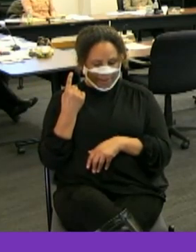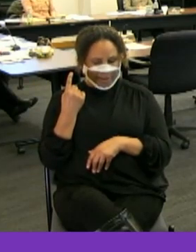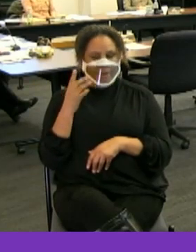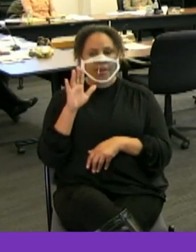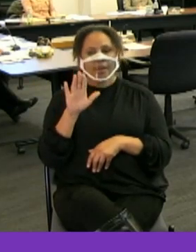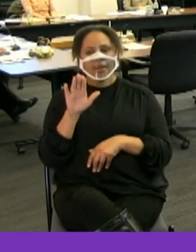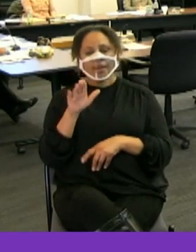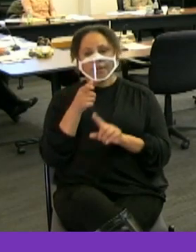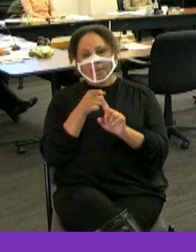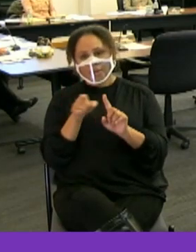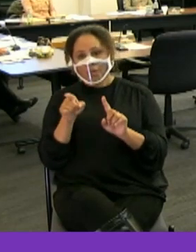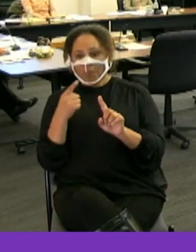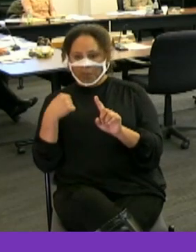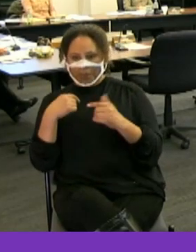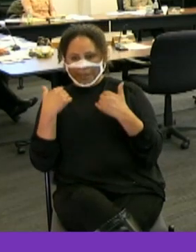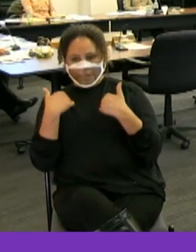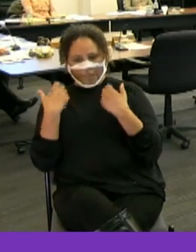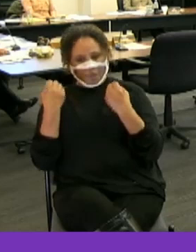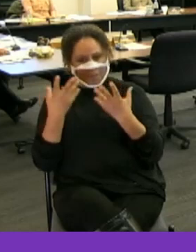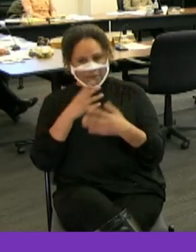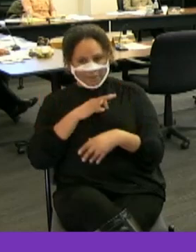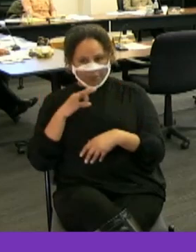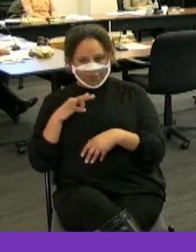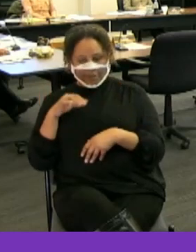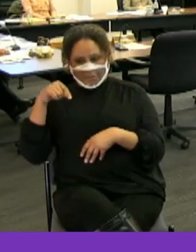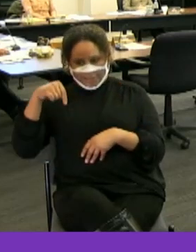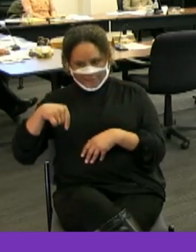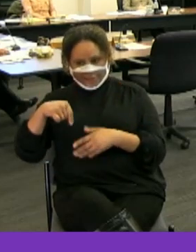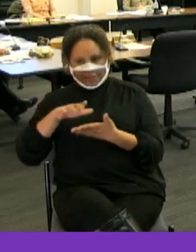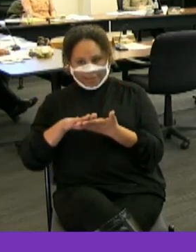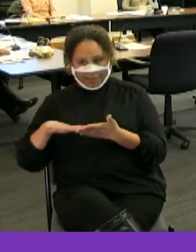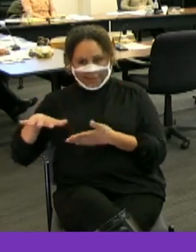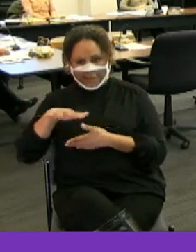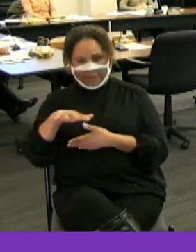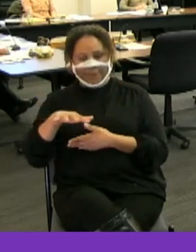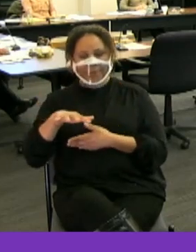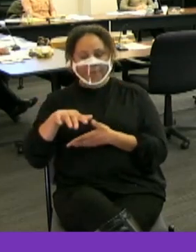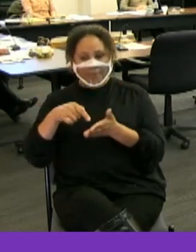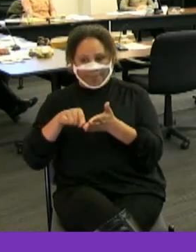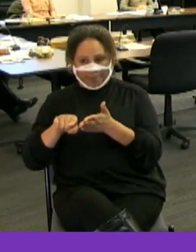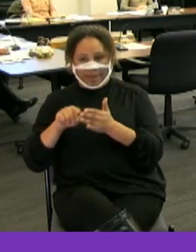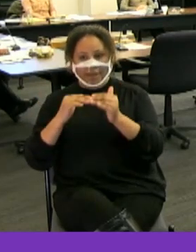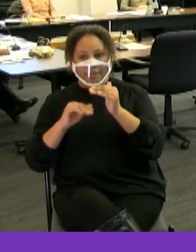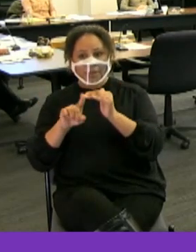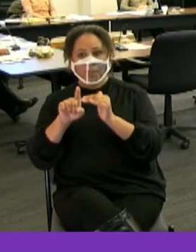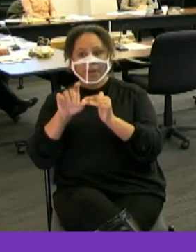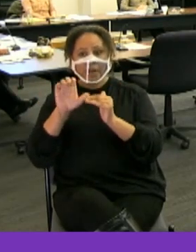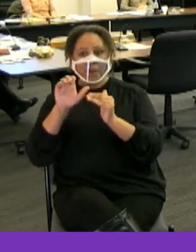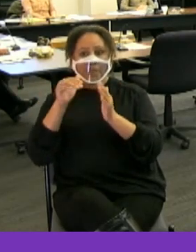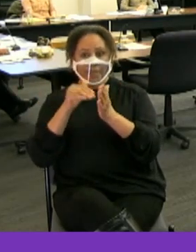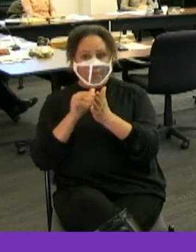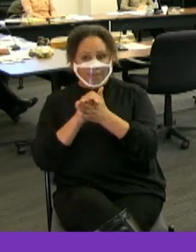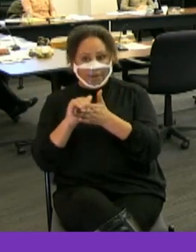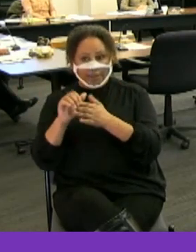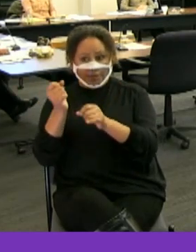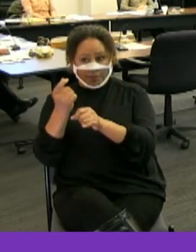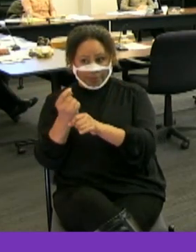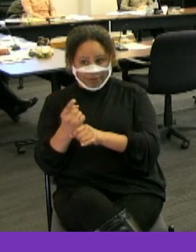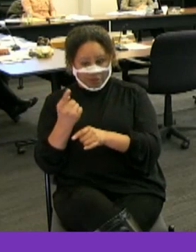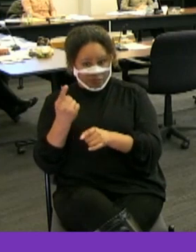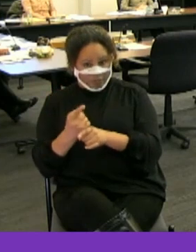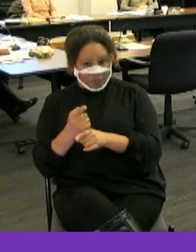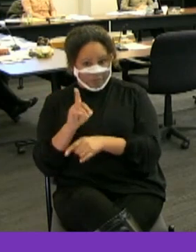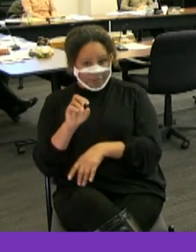Real quick, so we have many faculty on this campus that are paid at least $100,000 a year, correct, Dr.